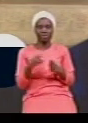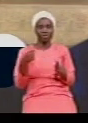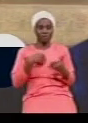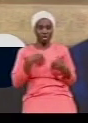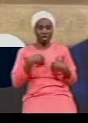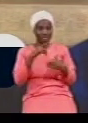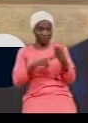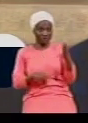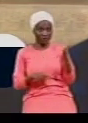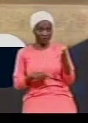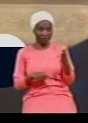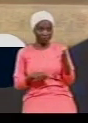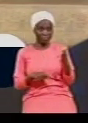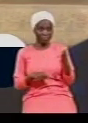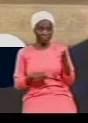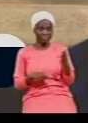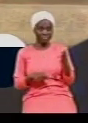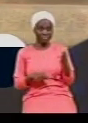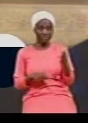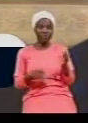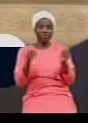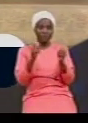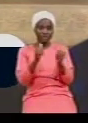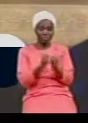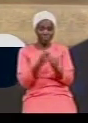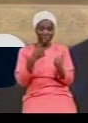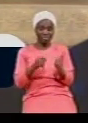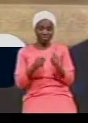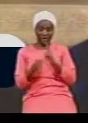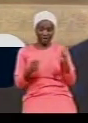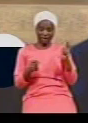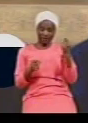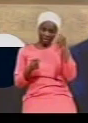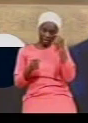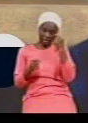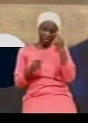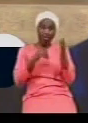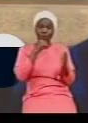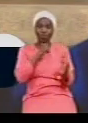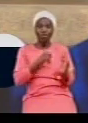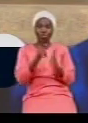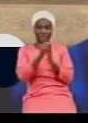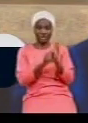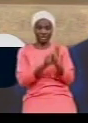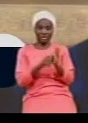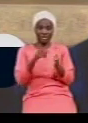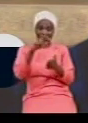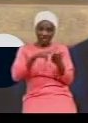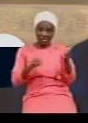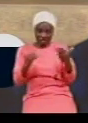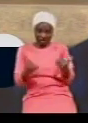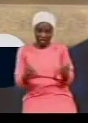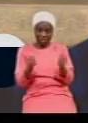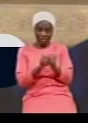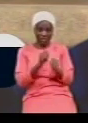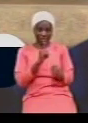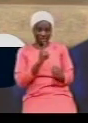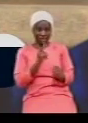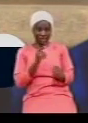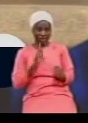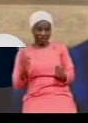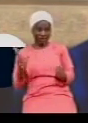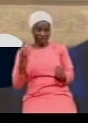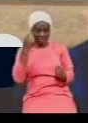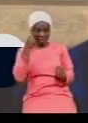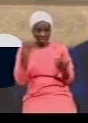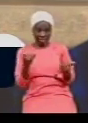left eye, Old Testament, we're reading with the right eye, New Testament, we're combining both together. Open both of